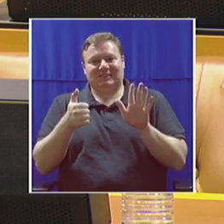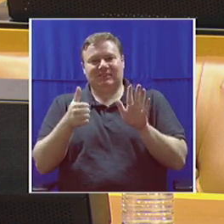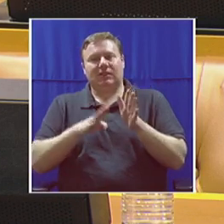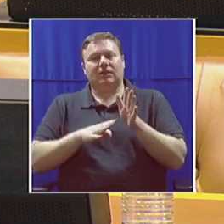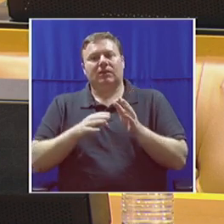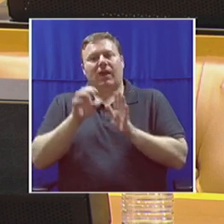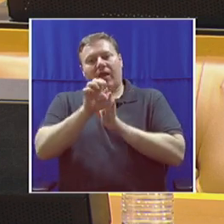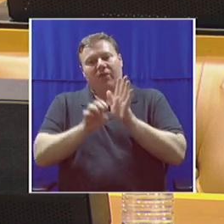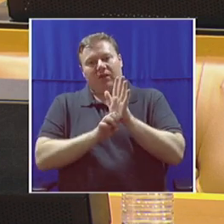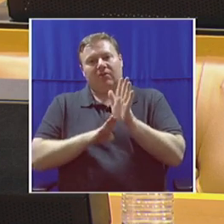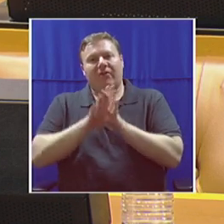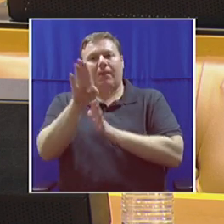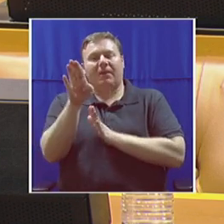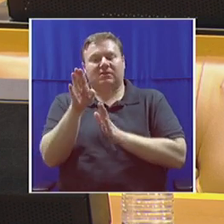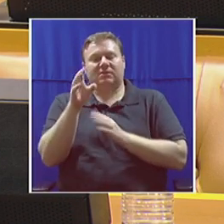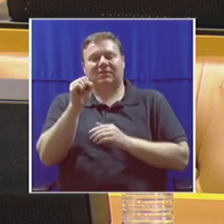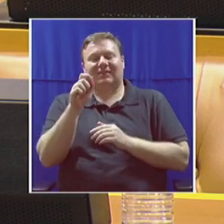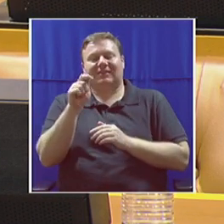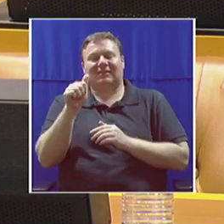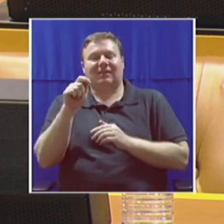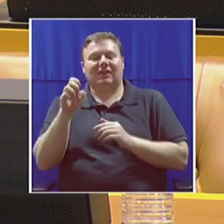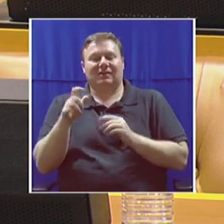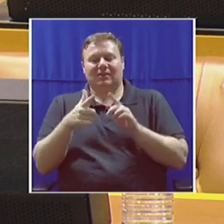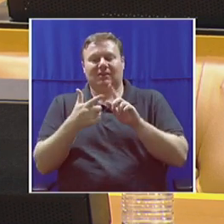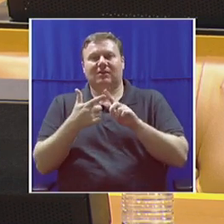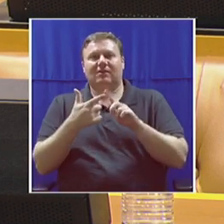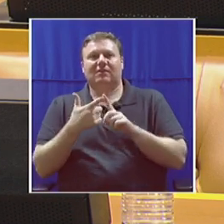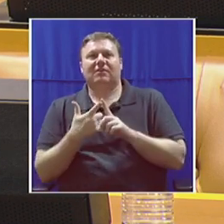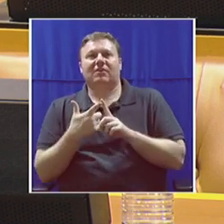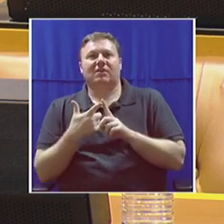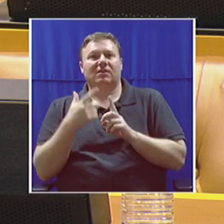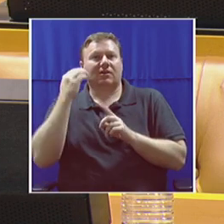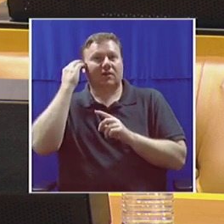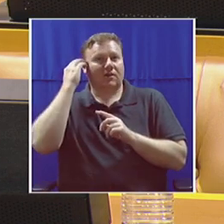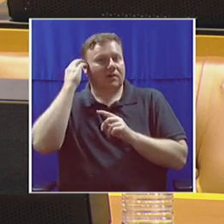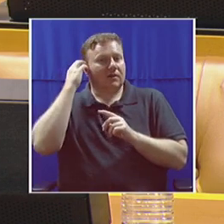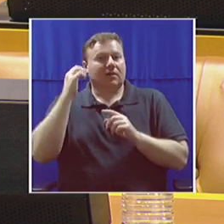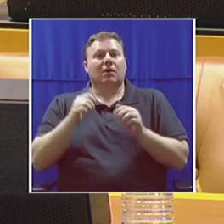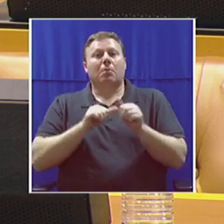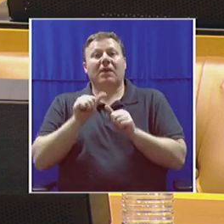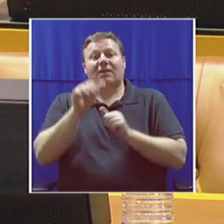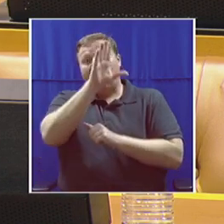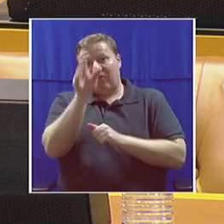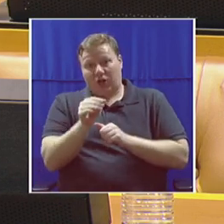State and and seven a better Africa and a better